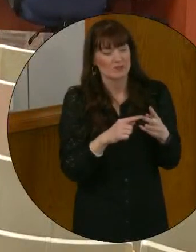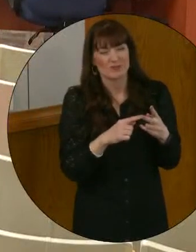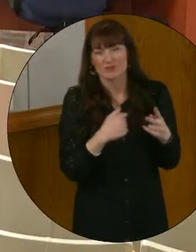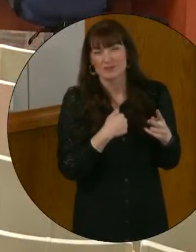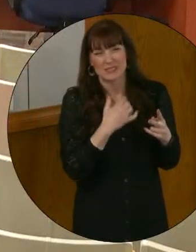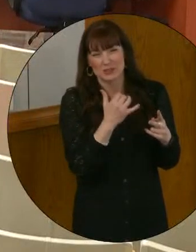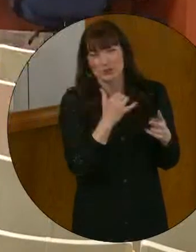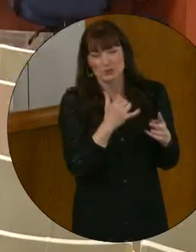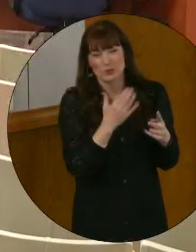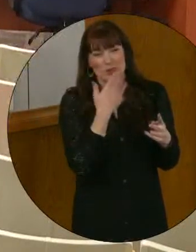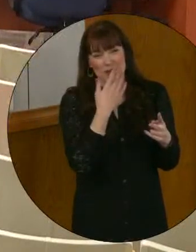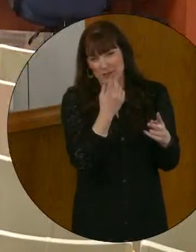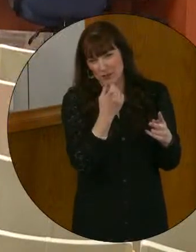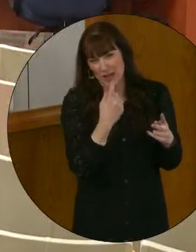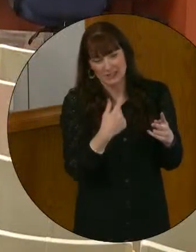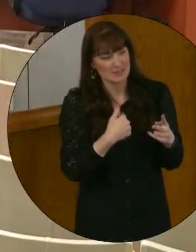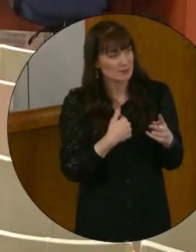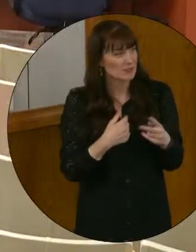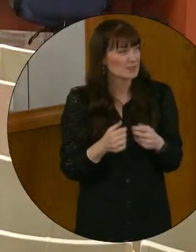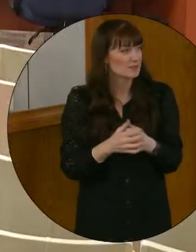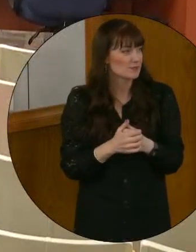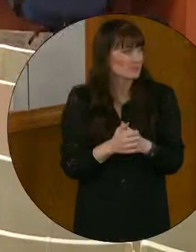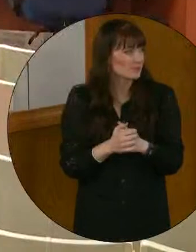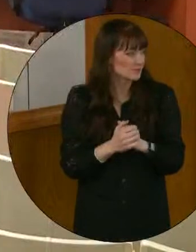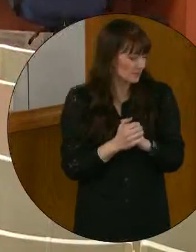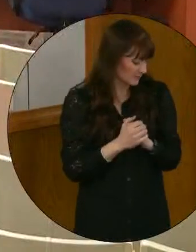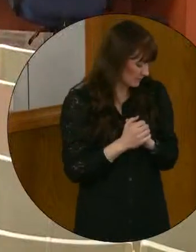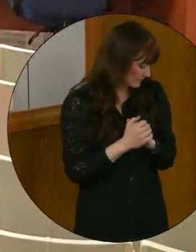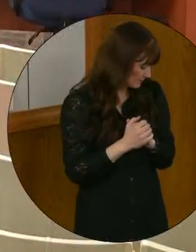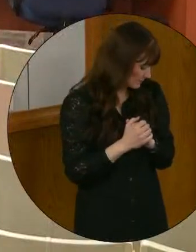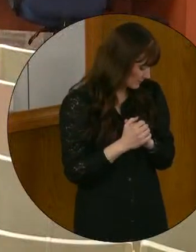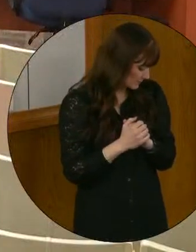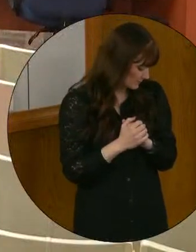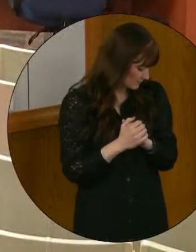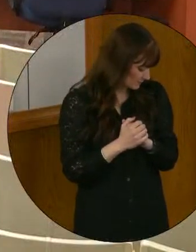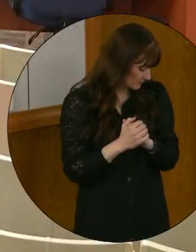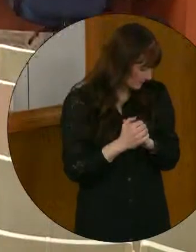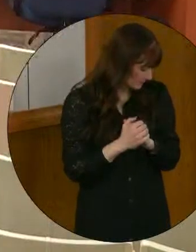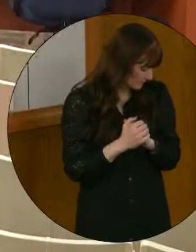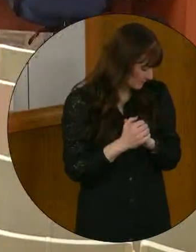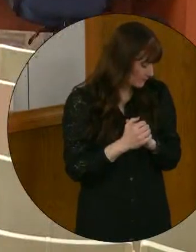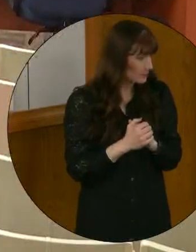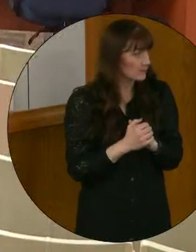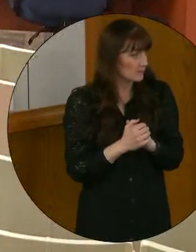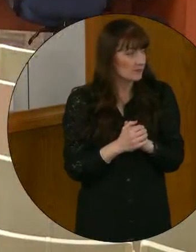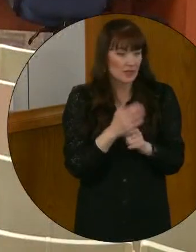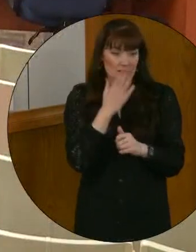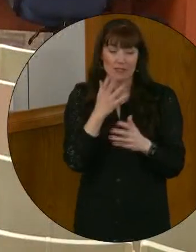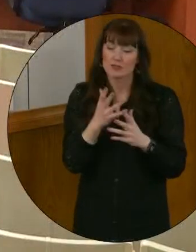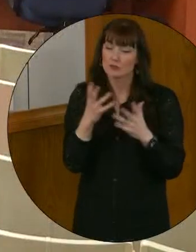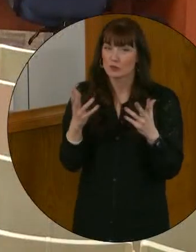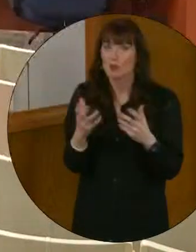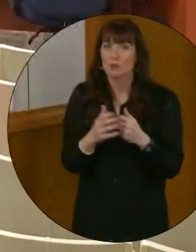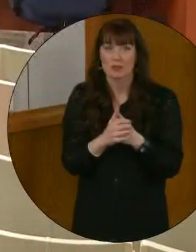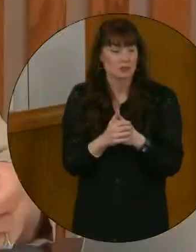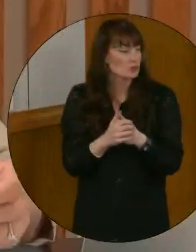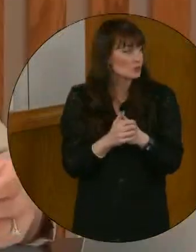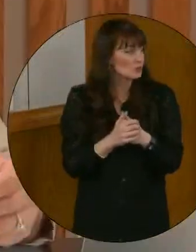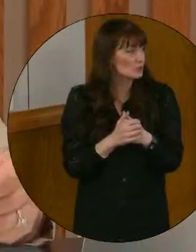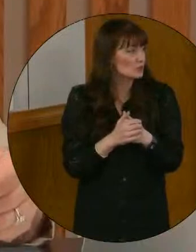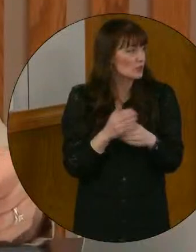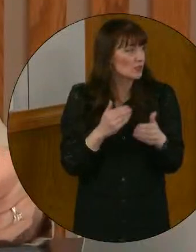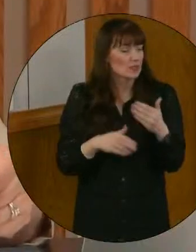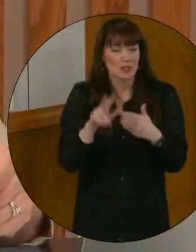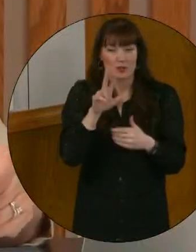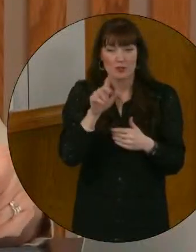either. Thank you for asking. Great, thank you so much for that. I'm going to move on to